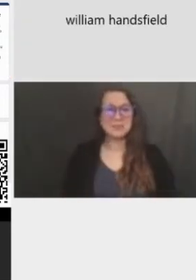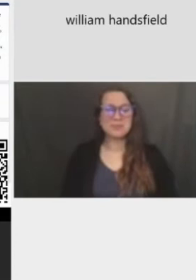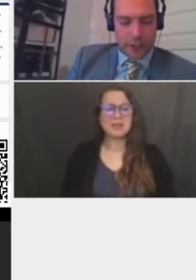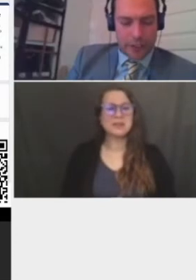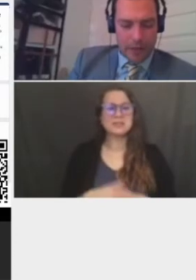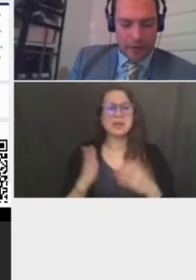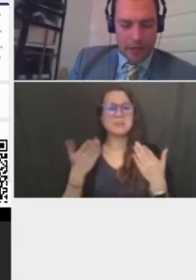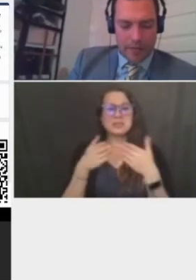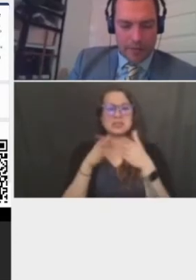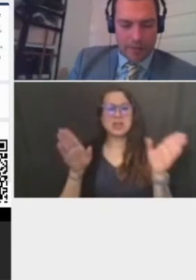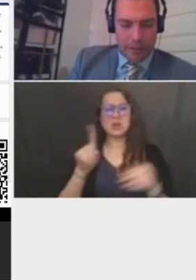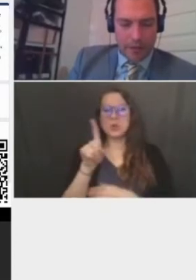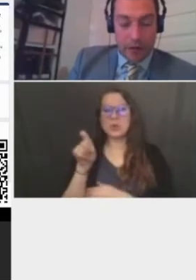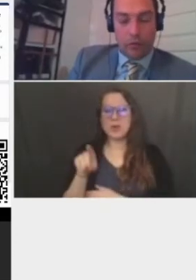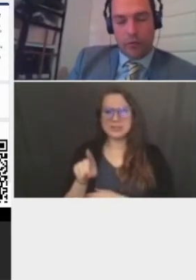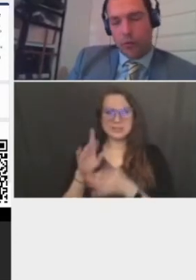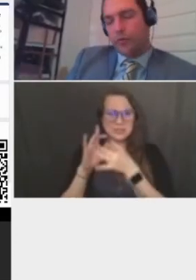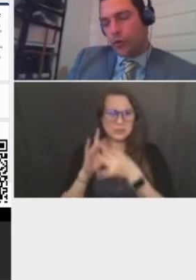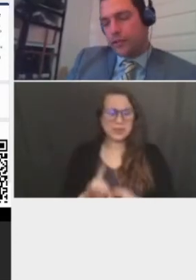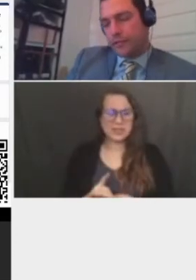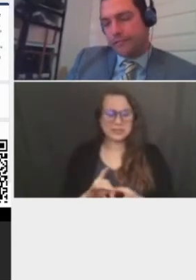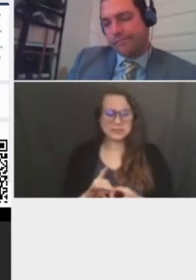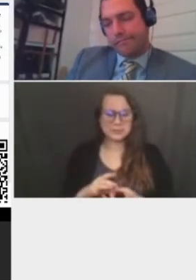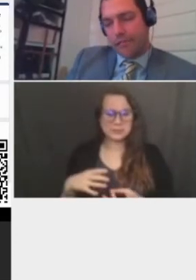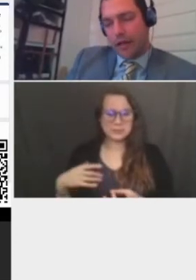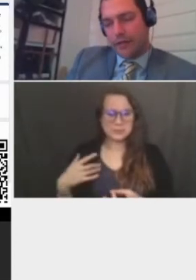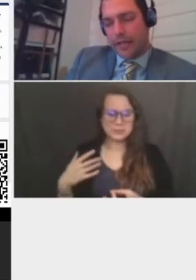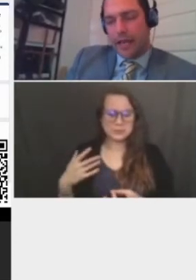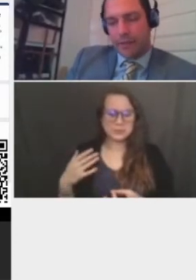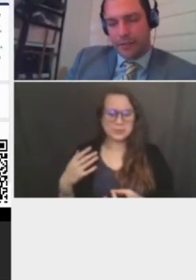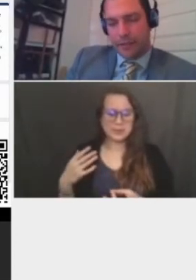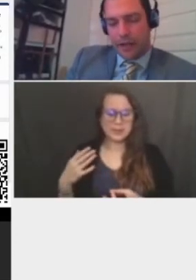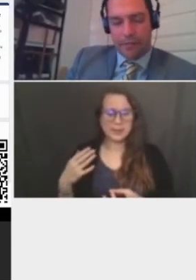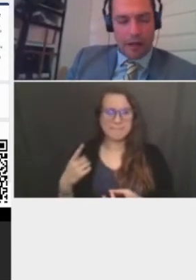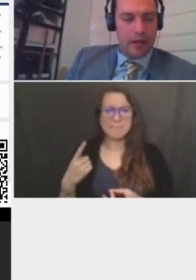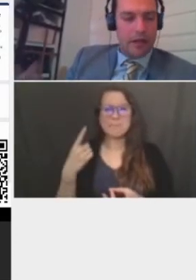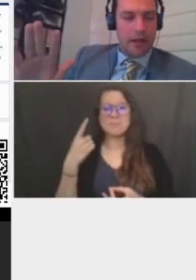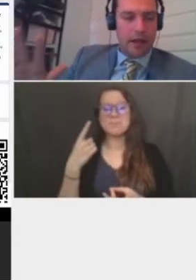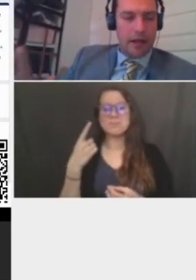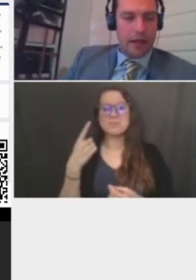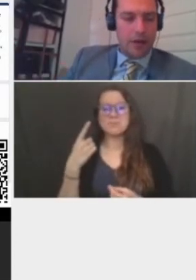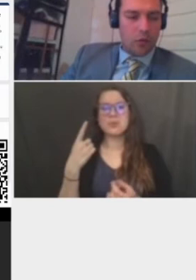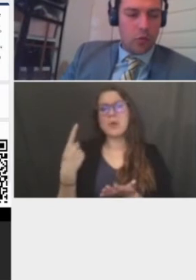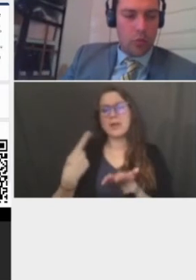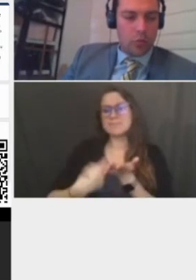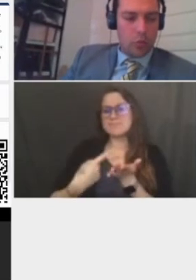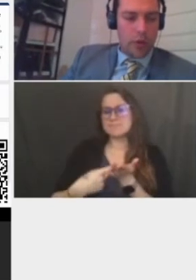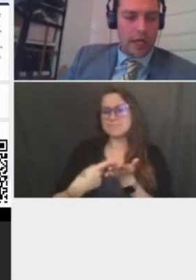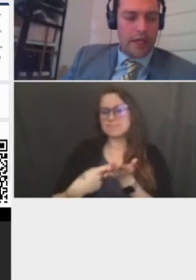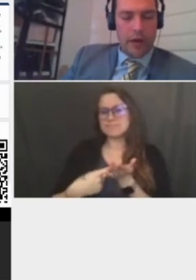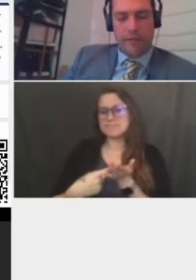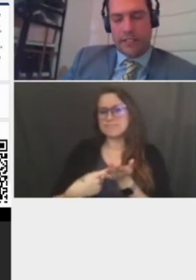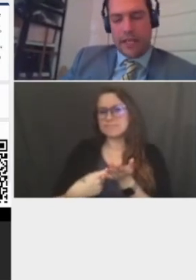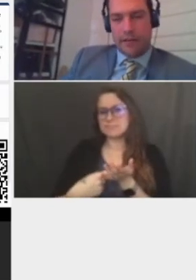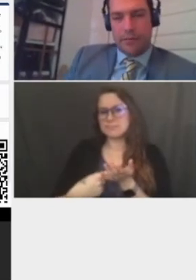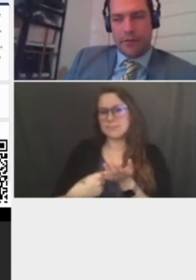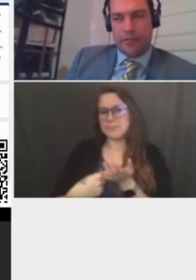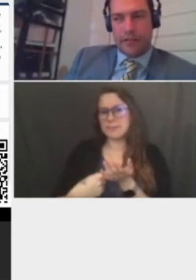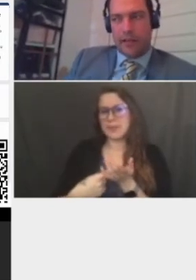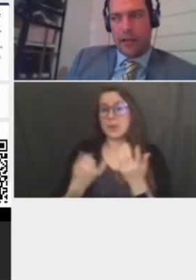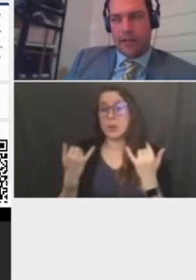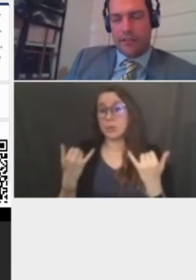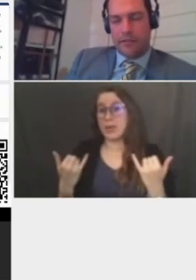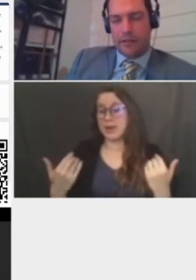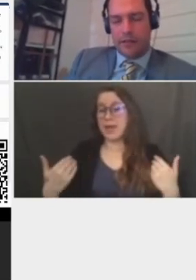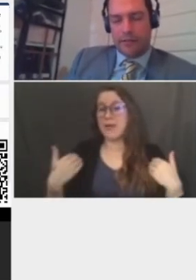general questions about the one dynamic to talk about. We now have a standard to